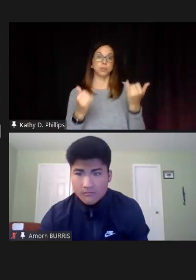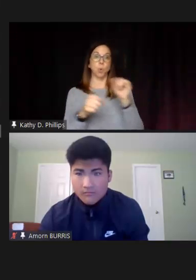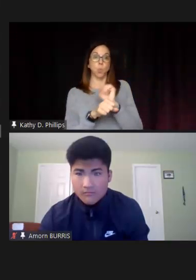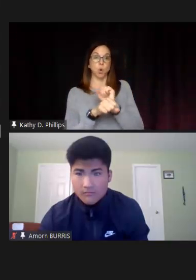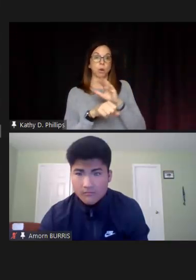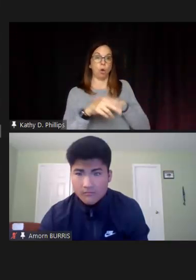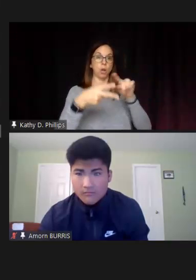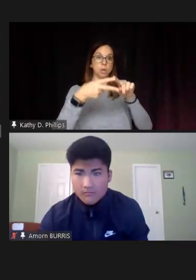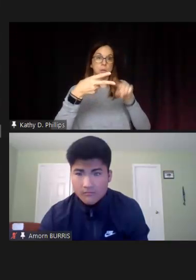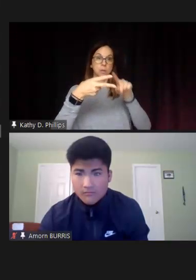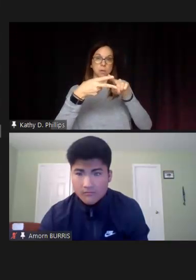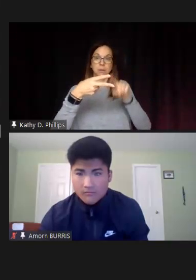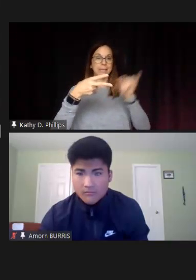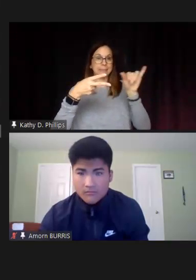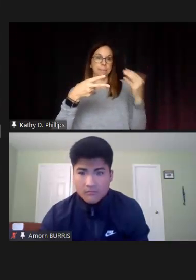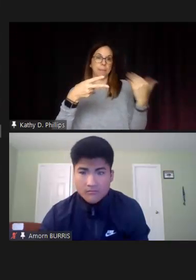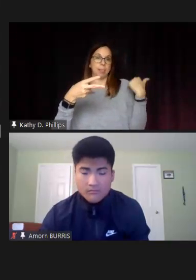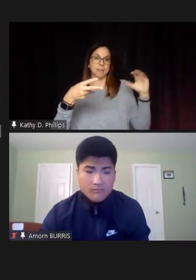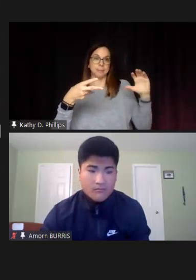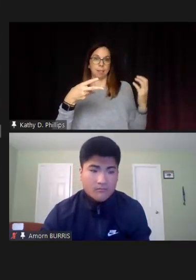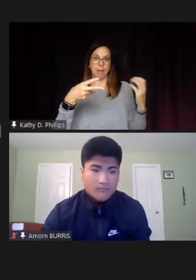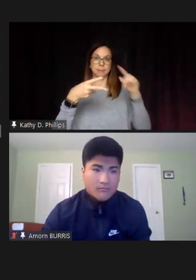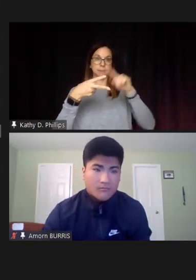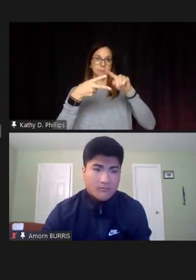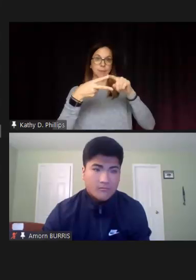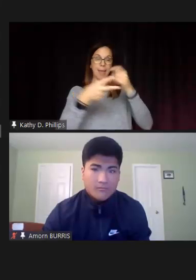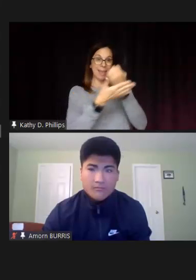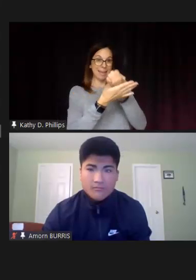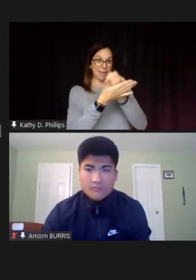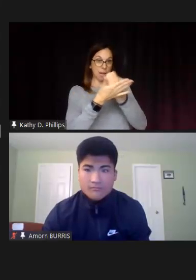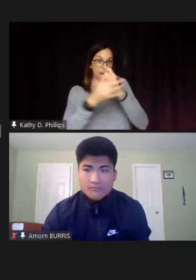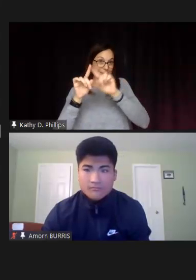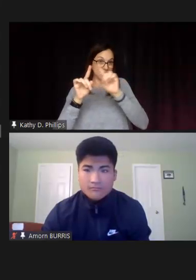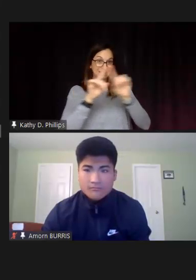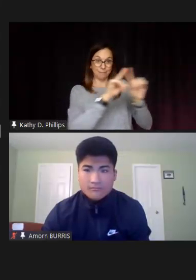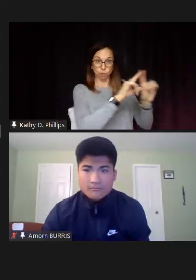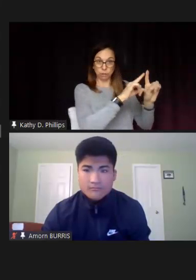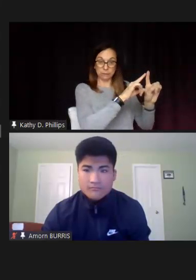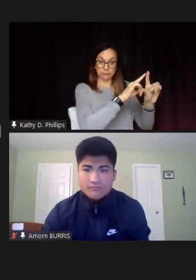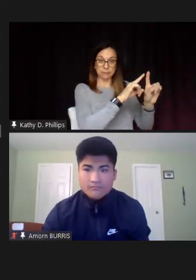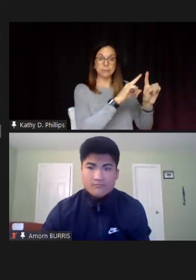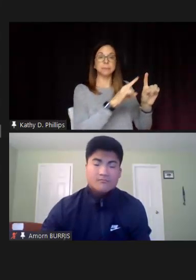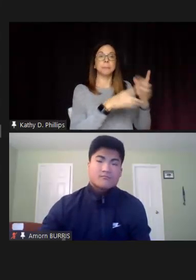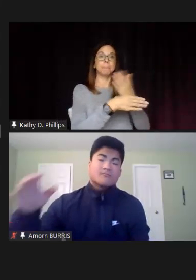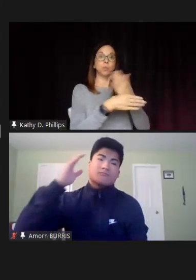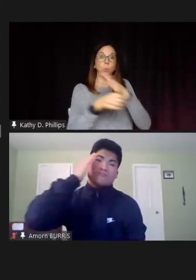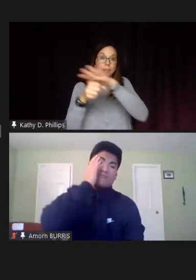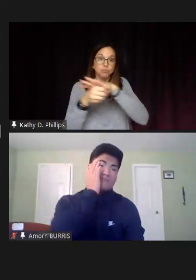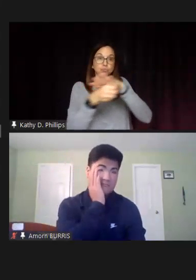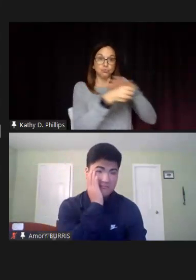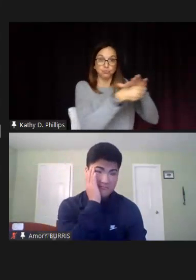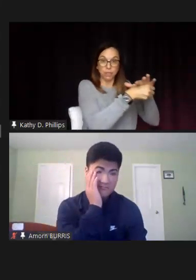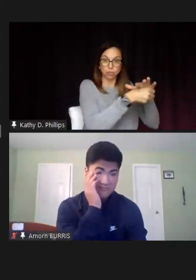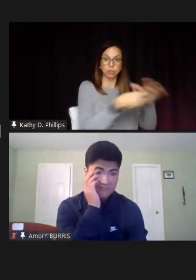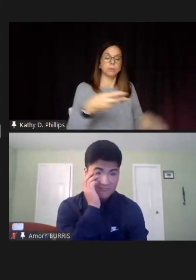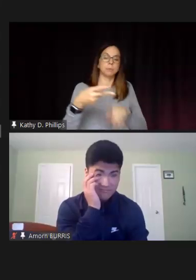learning targets as last class. We're looking at economic differences between each colonial region, and we're going